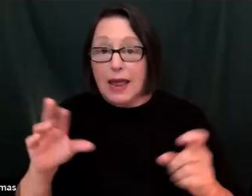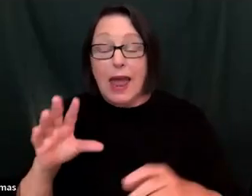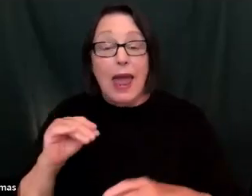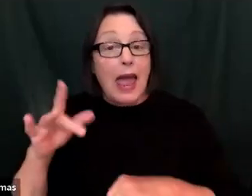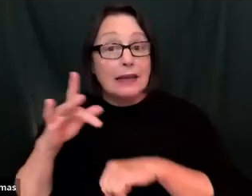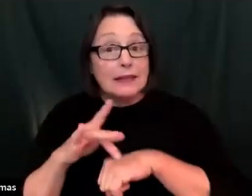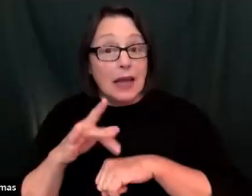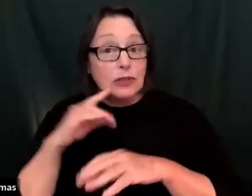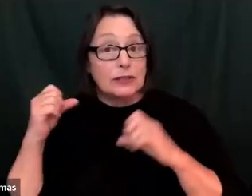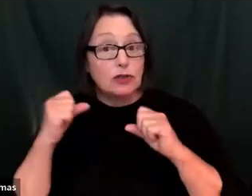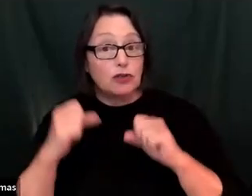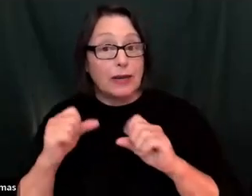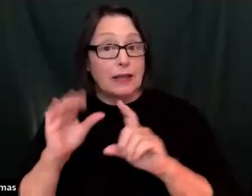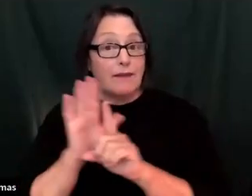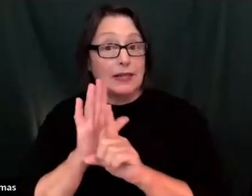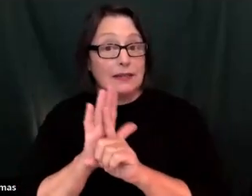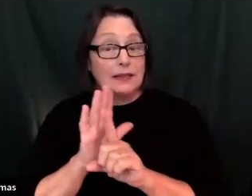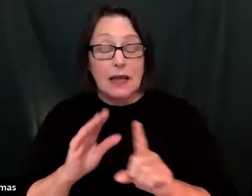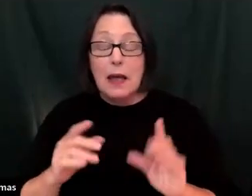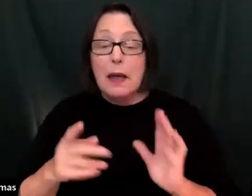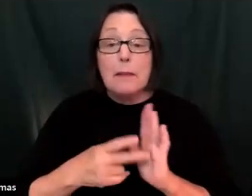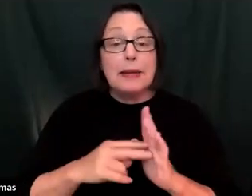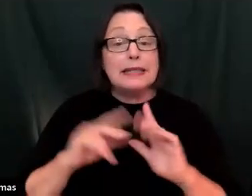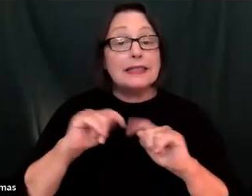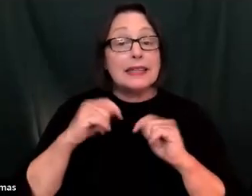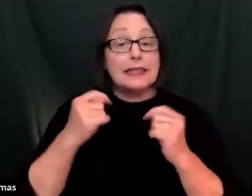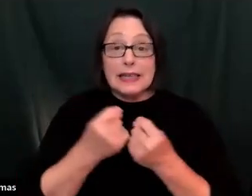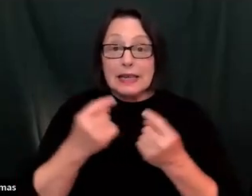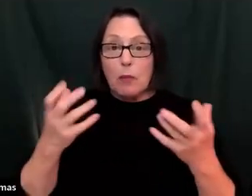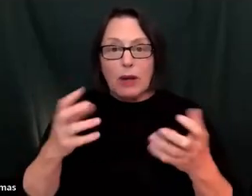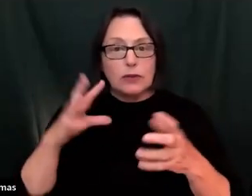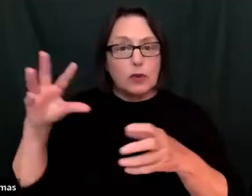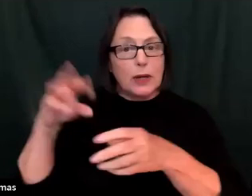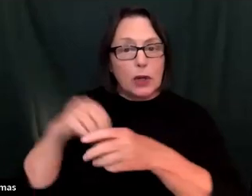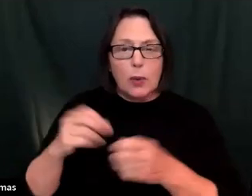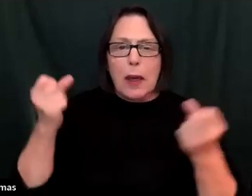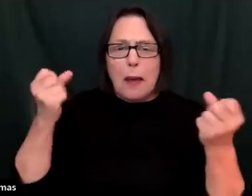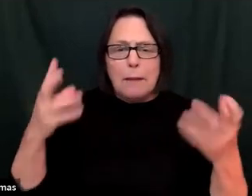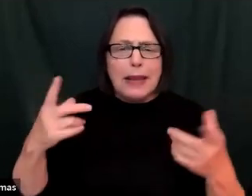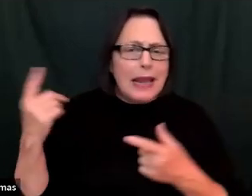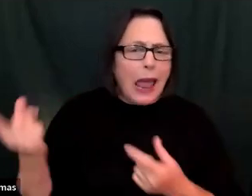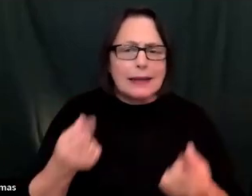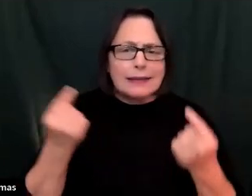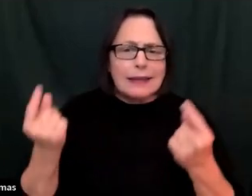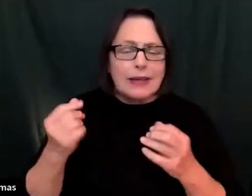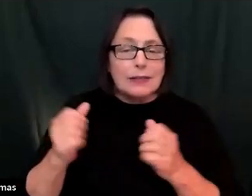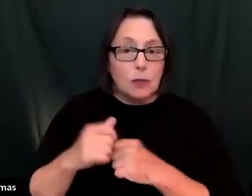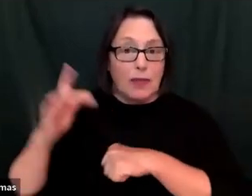strength for him. So the team is going to want to make sure that they're including lots of activities that incorporate touch.